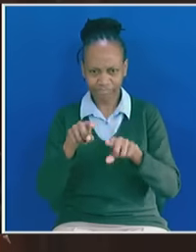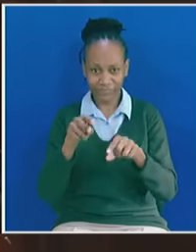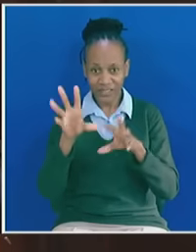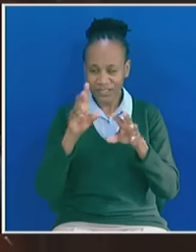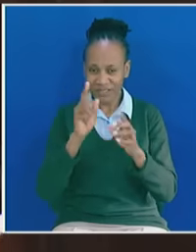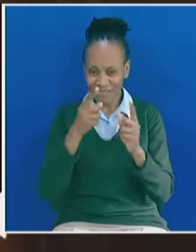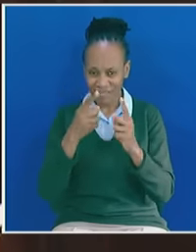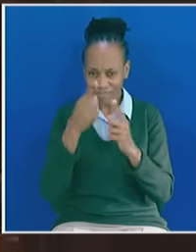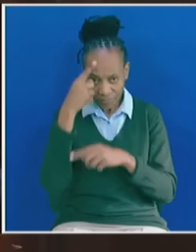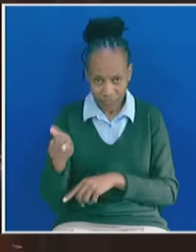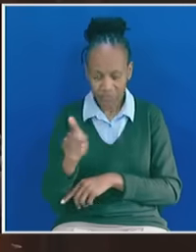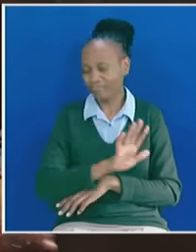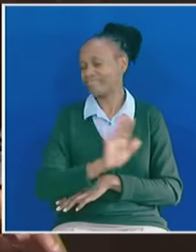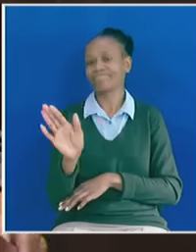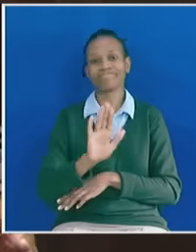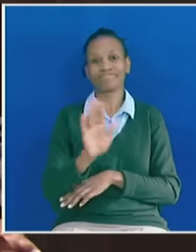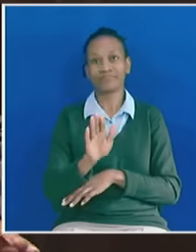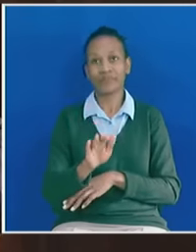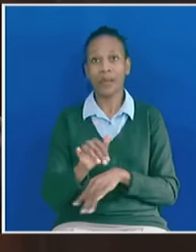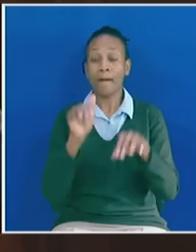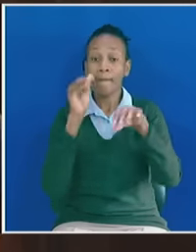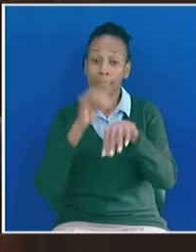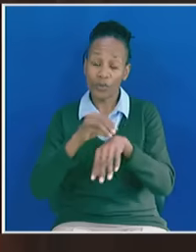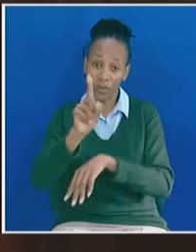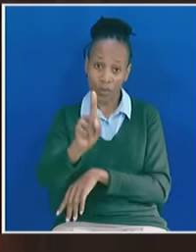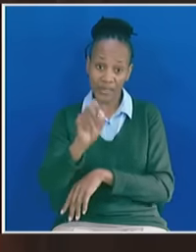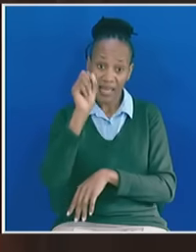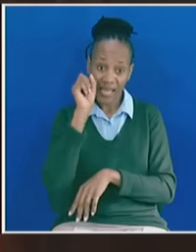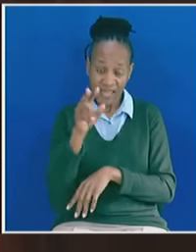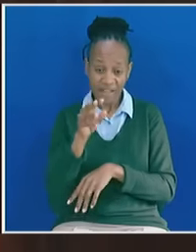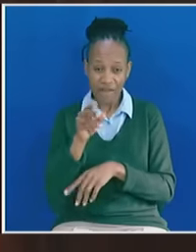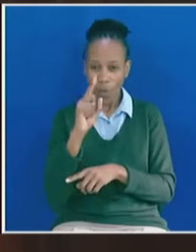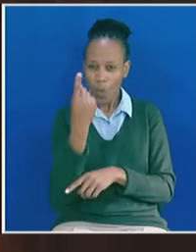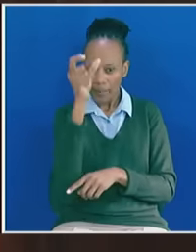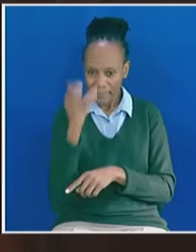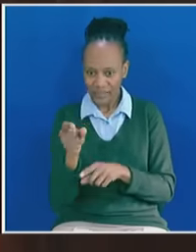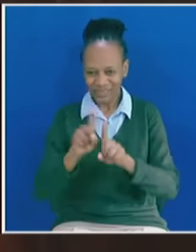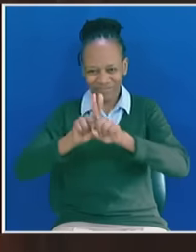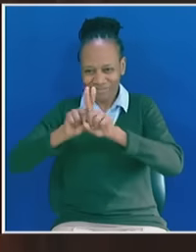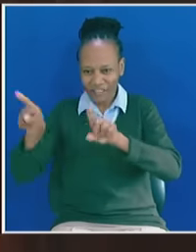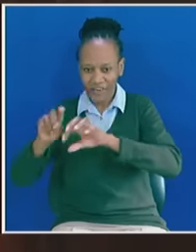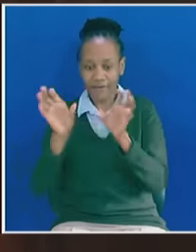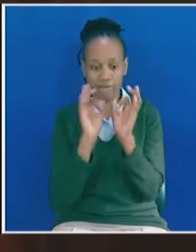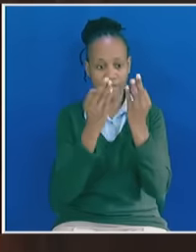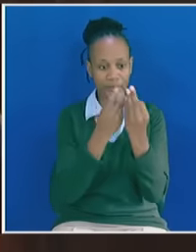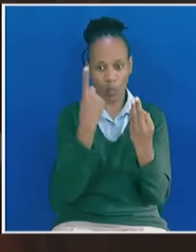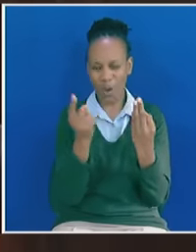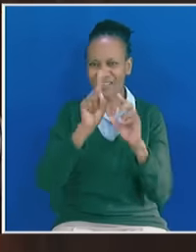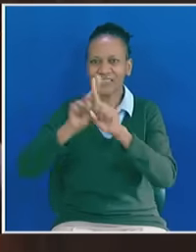cause. Inkinga uma kwabavumela abantu uma kunohlanya ngaphakathi ekhaya. Uhlanya